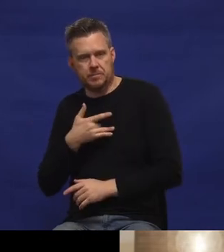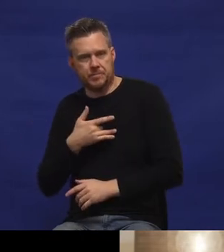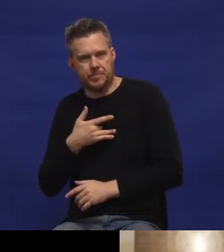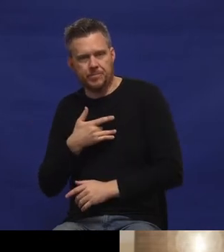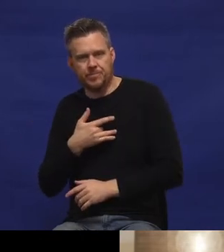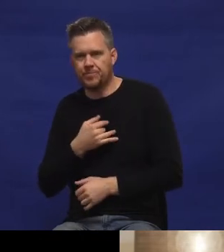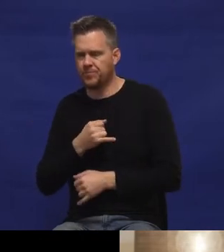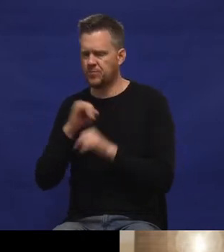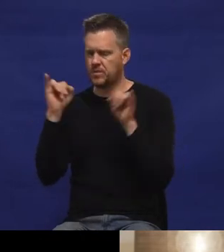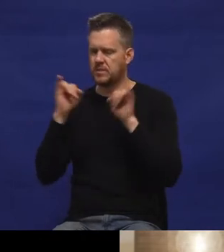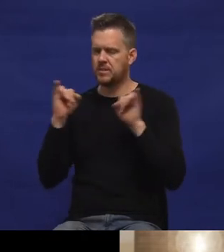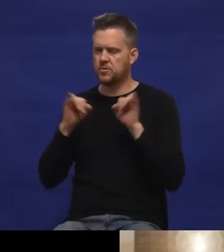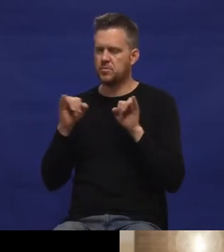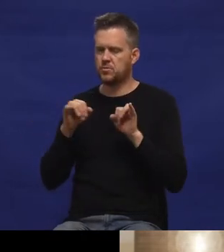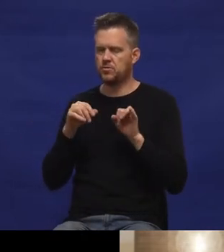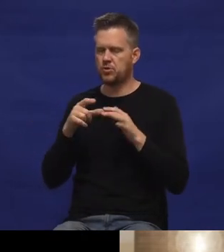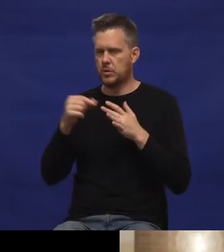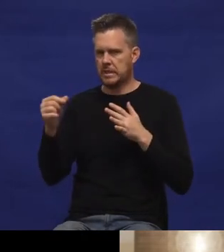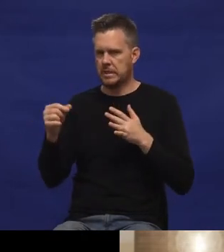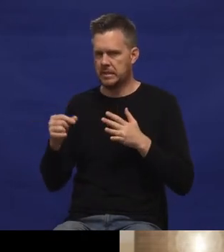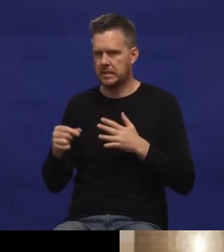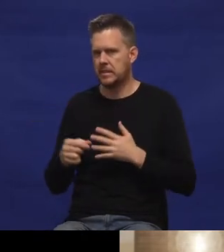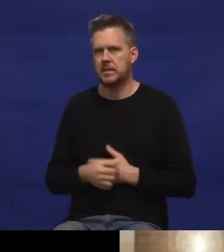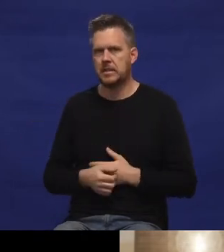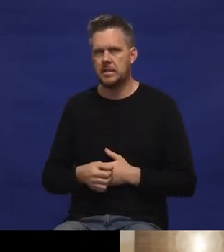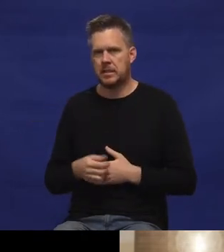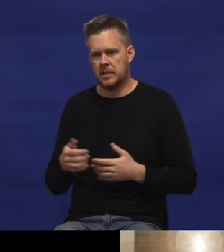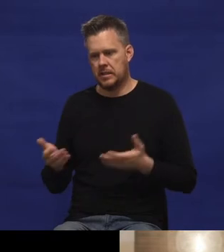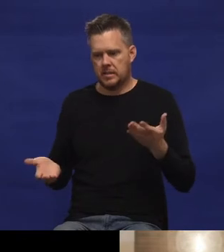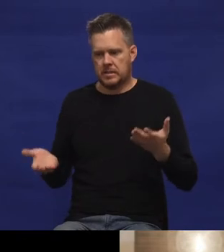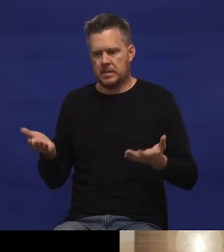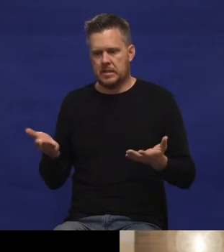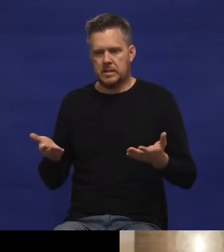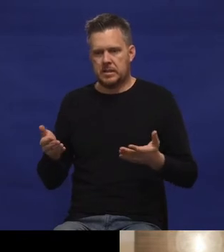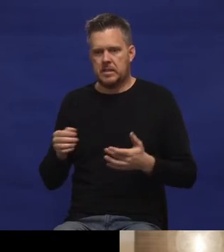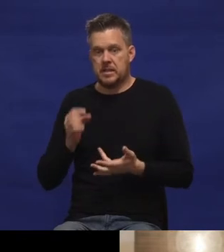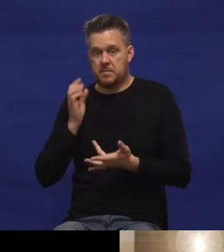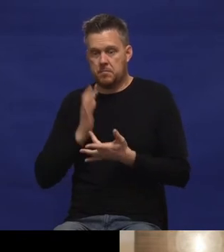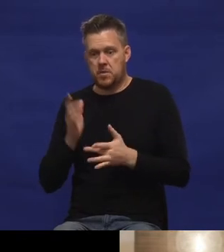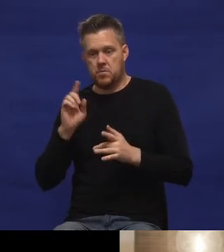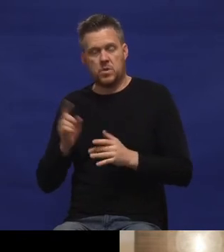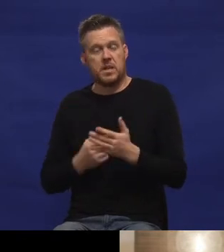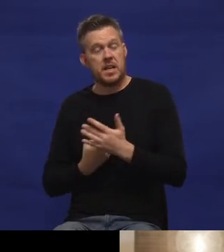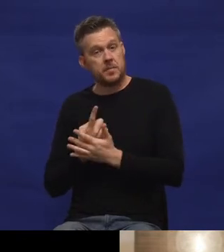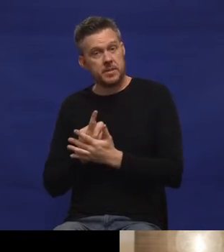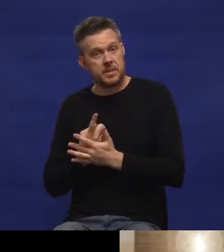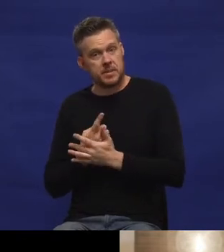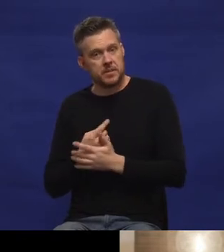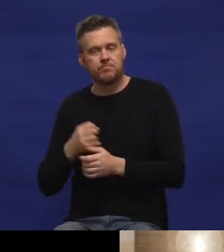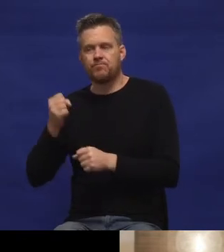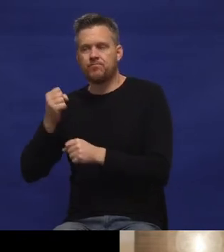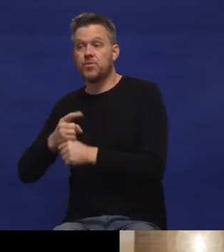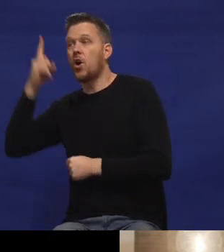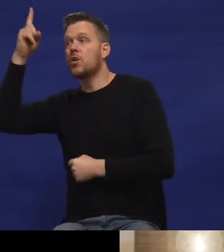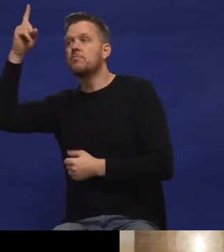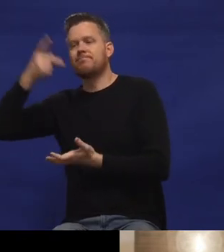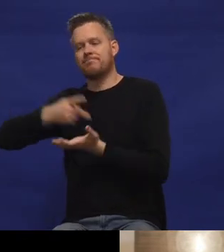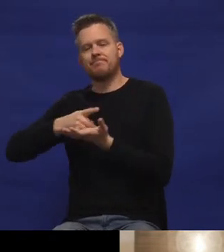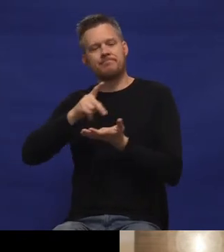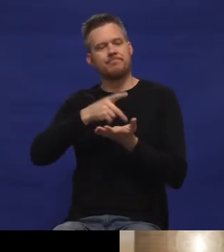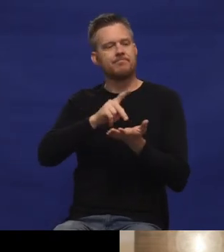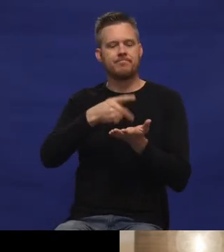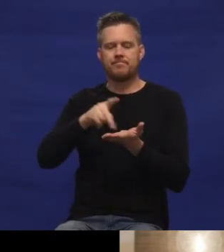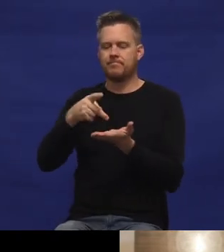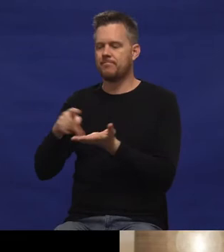What a terrible choice. Of course, immediately after this takes place, God comes walking in the